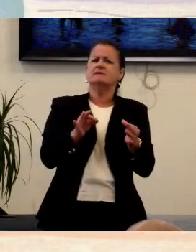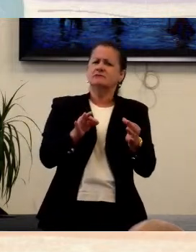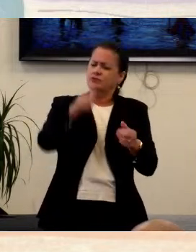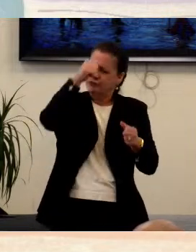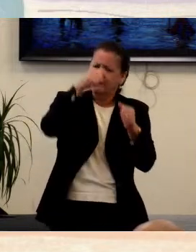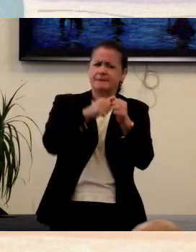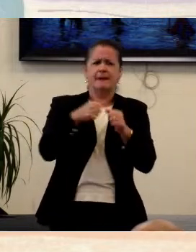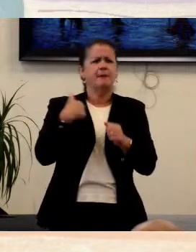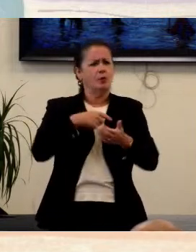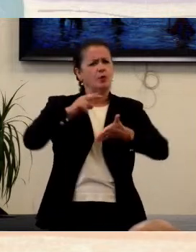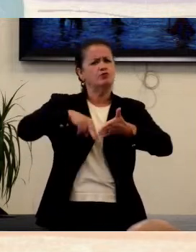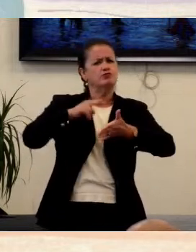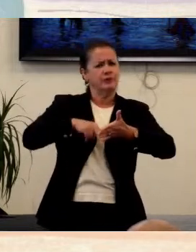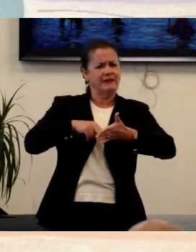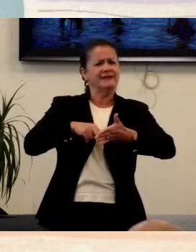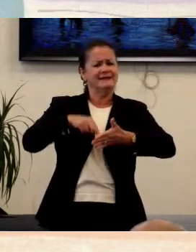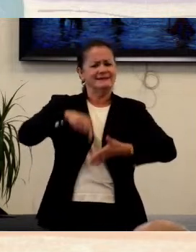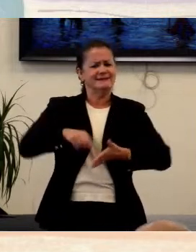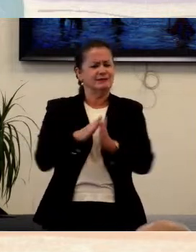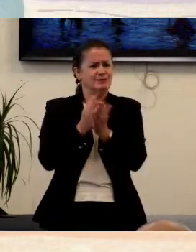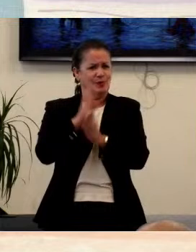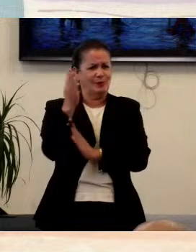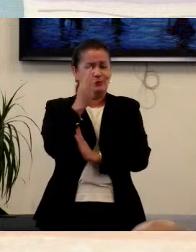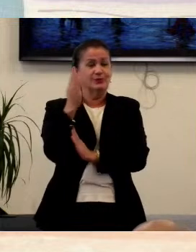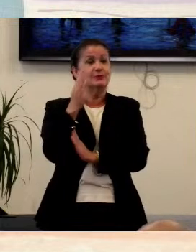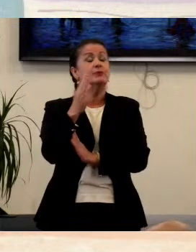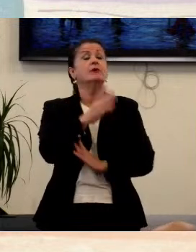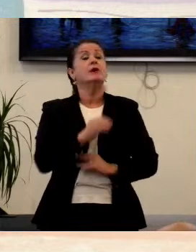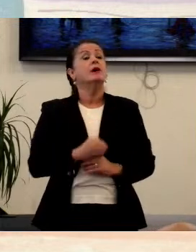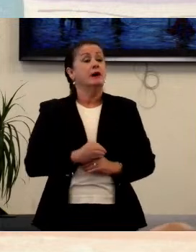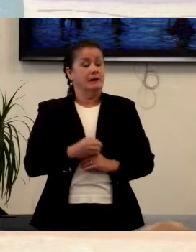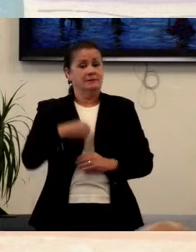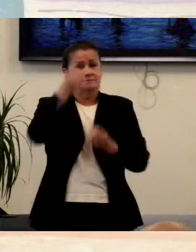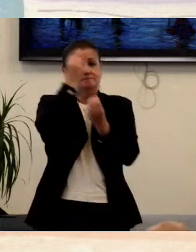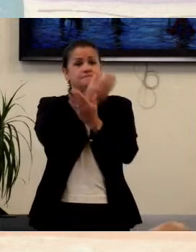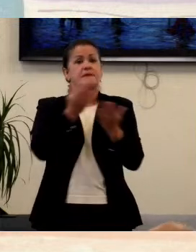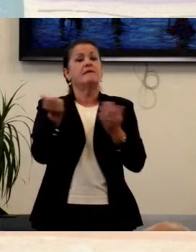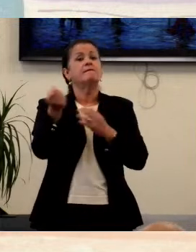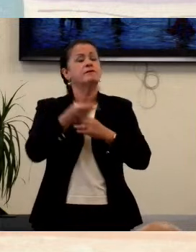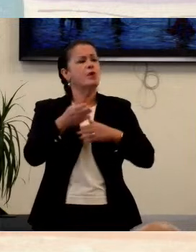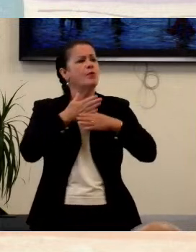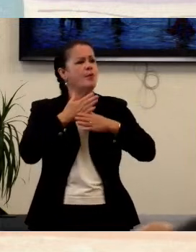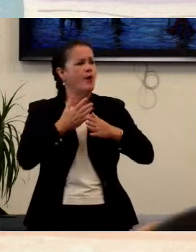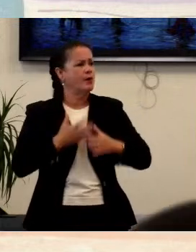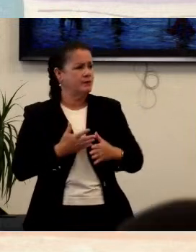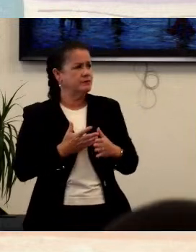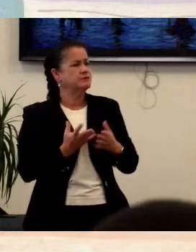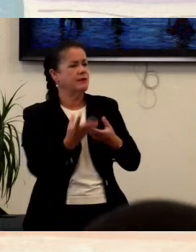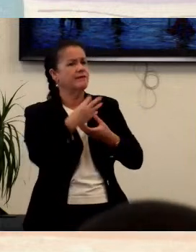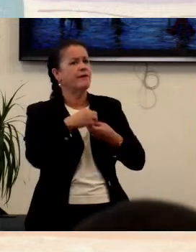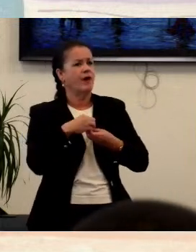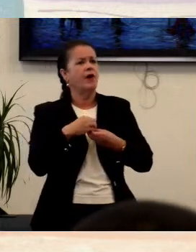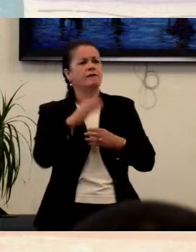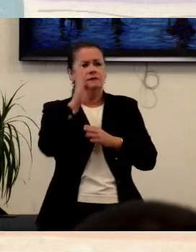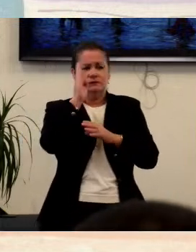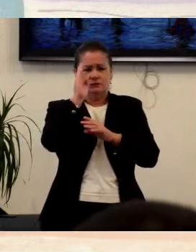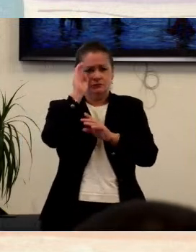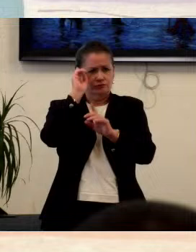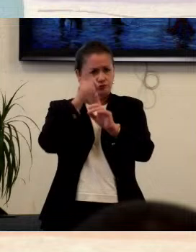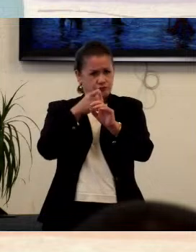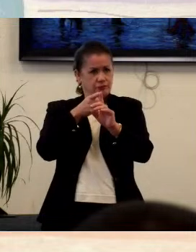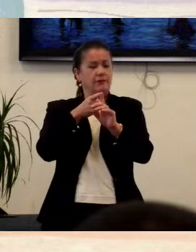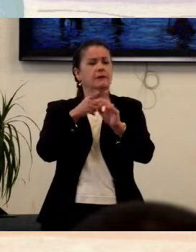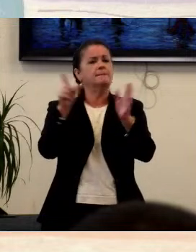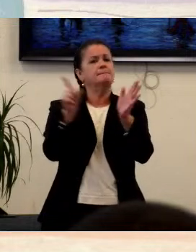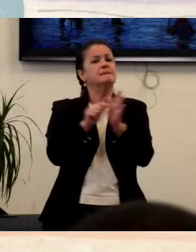for Blue in a little bit. Let me just thank a few partners who have been directly involved in the production and publication of Books for Blue,